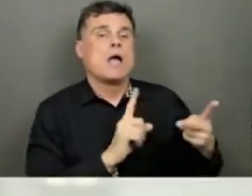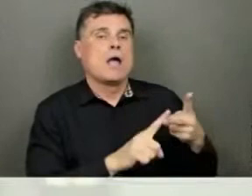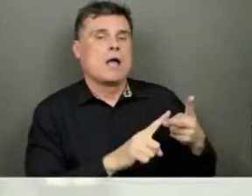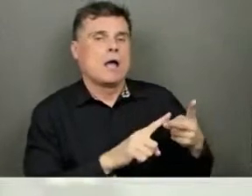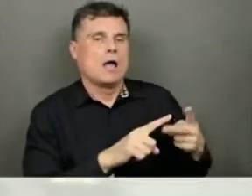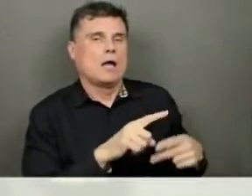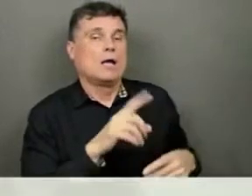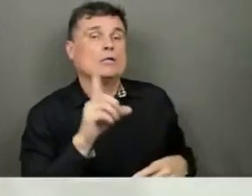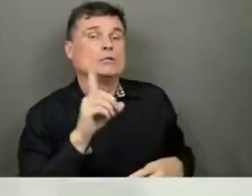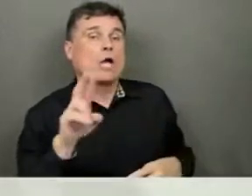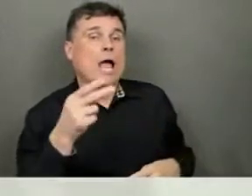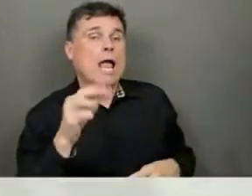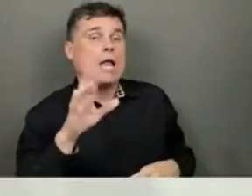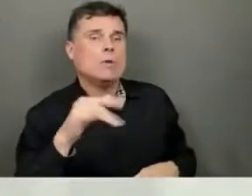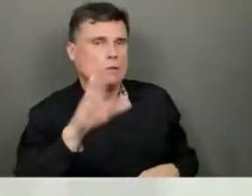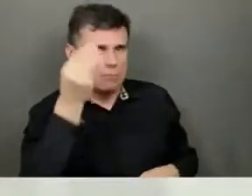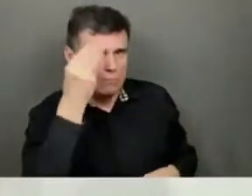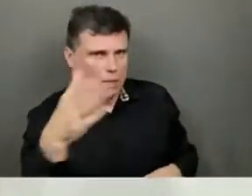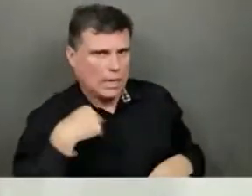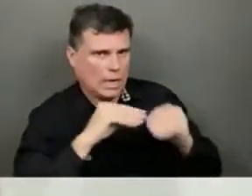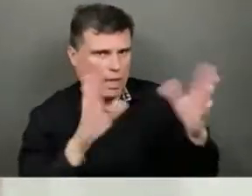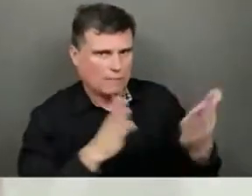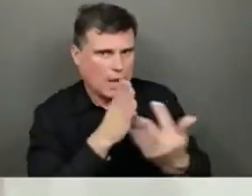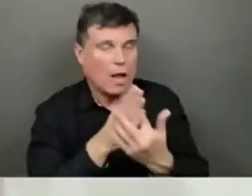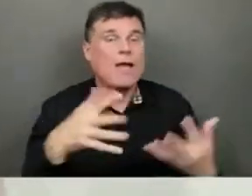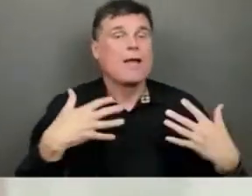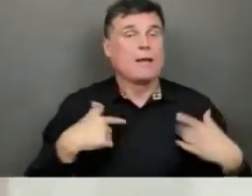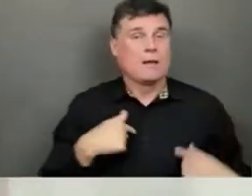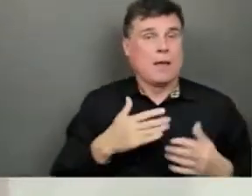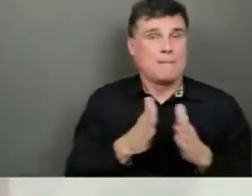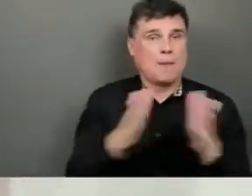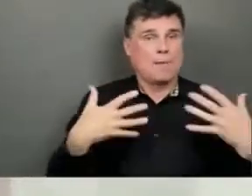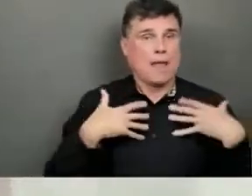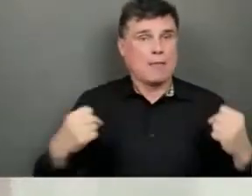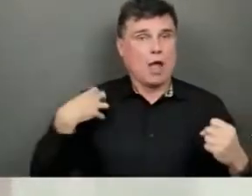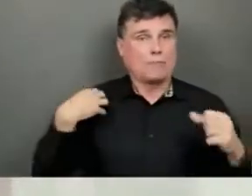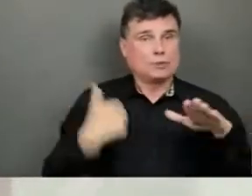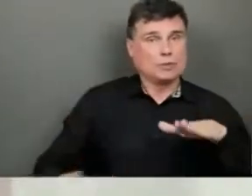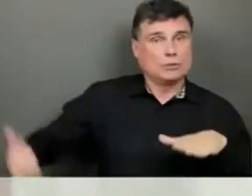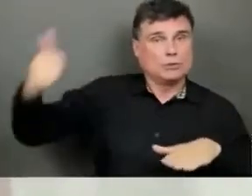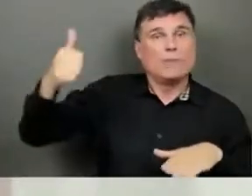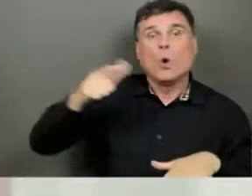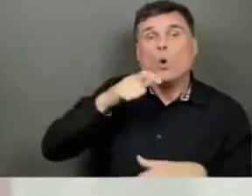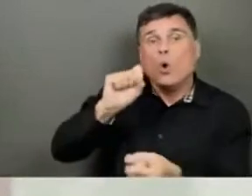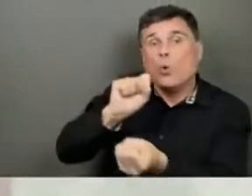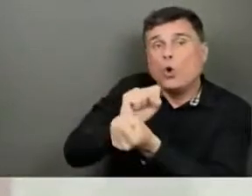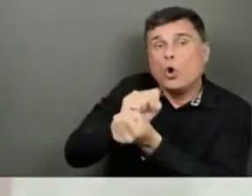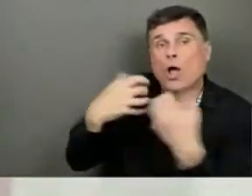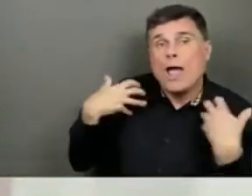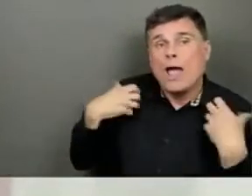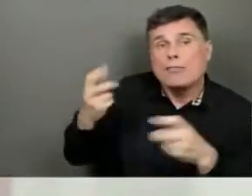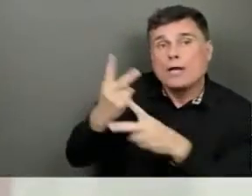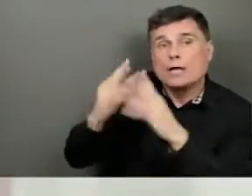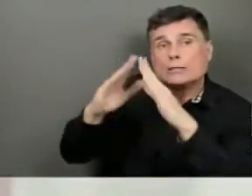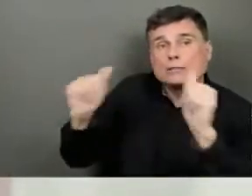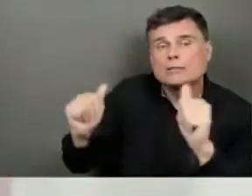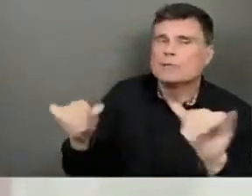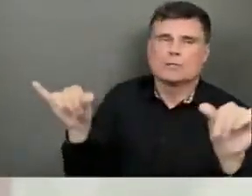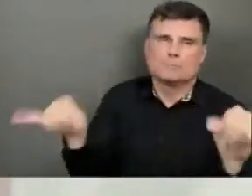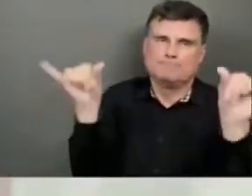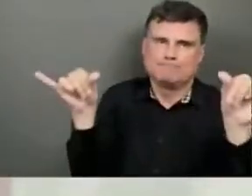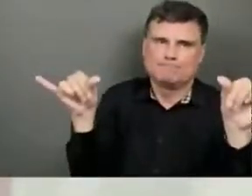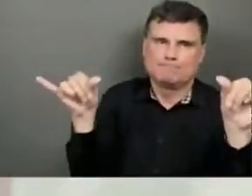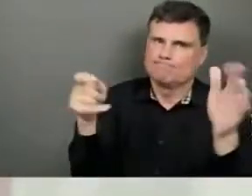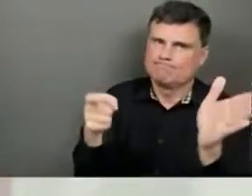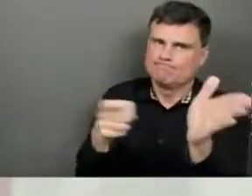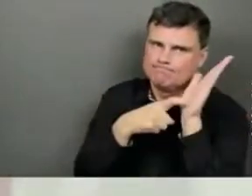the provincial health officer orders for healthcare workers in our system remain in place. So that has not changed. One